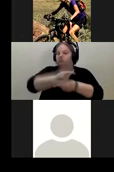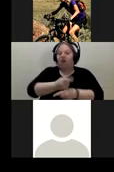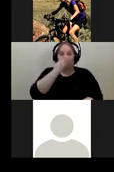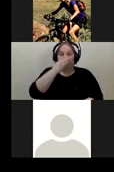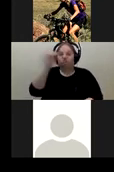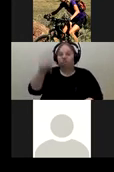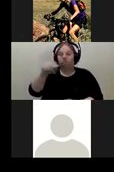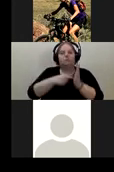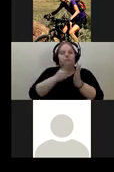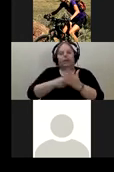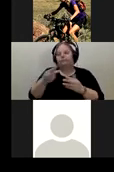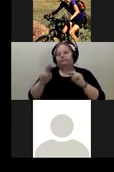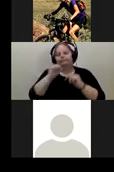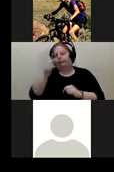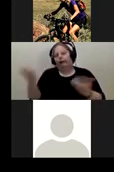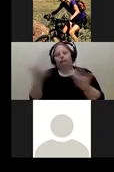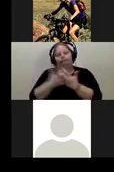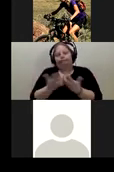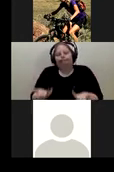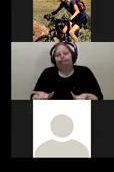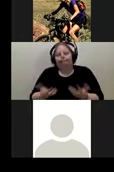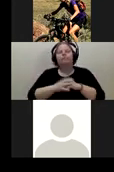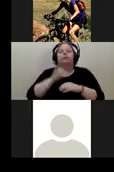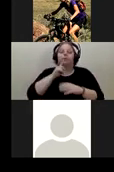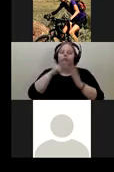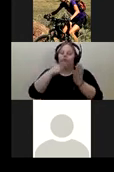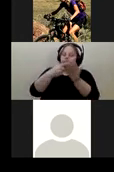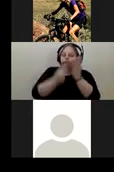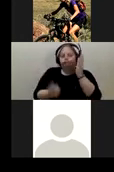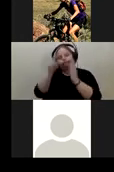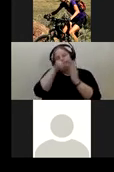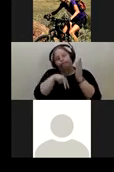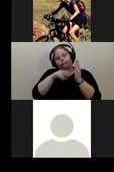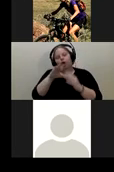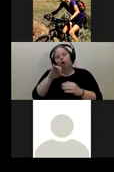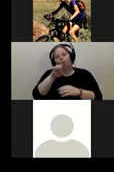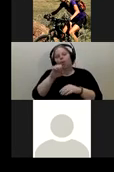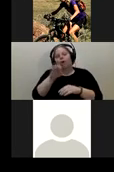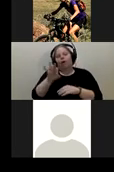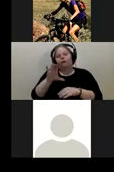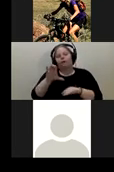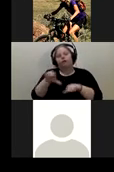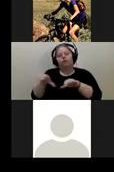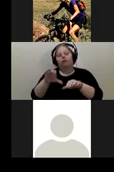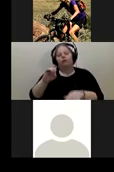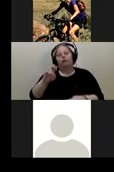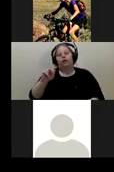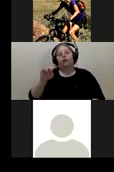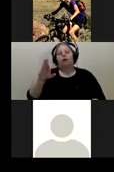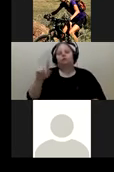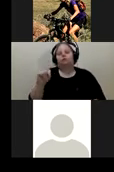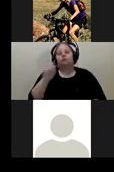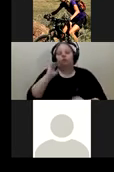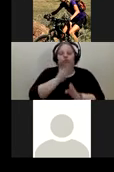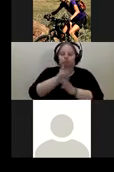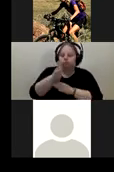so. We want to review the code of conduct that we have for our profession. Consult with someone